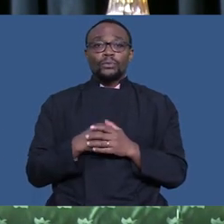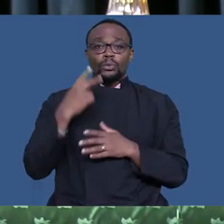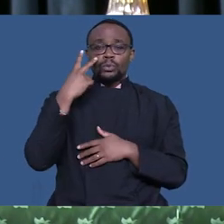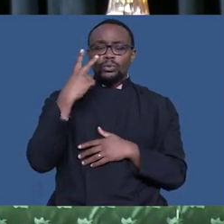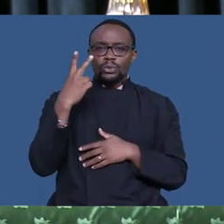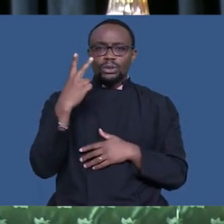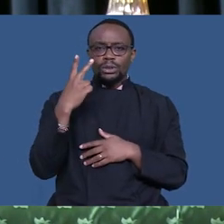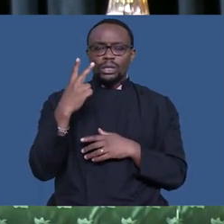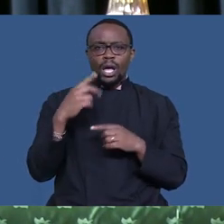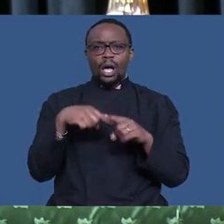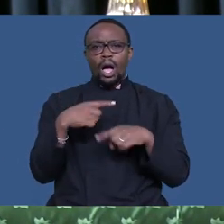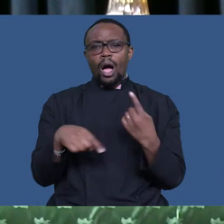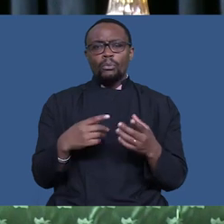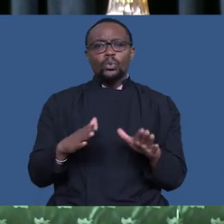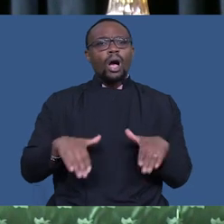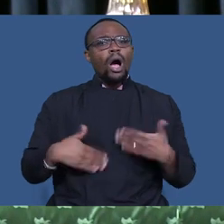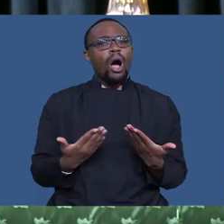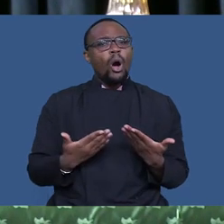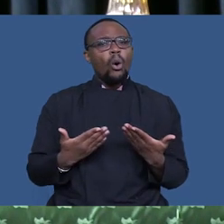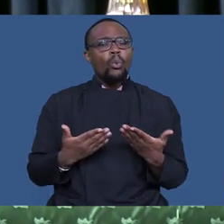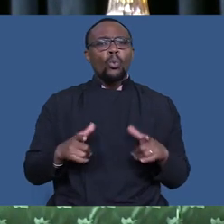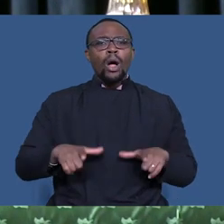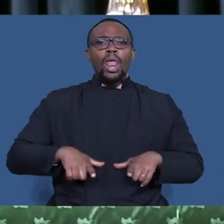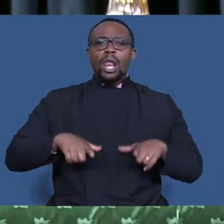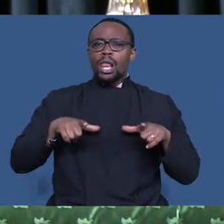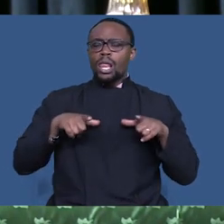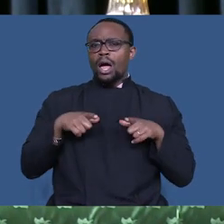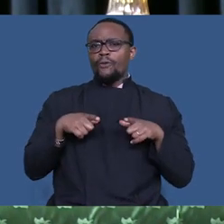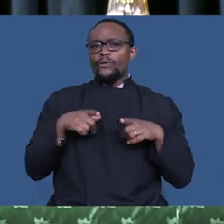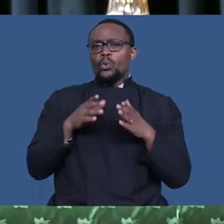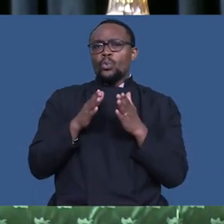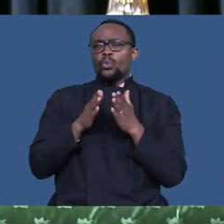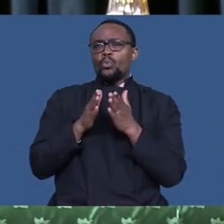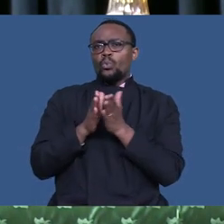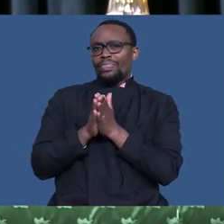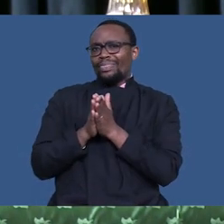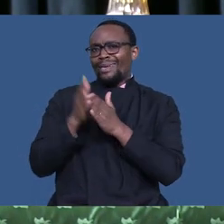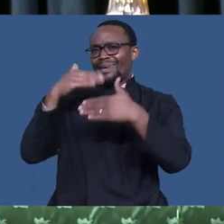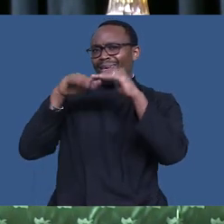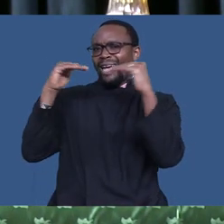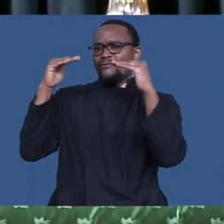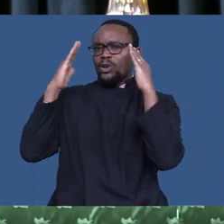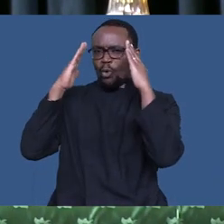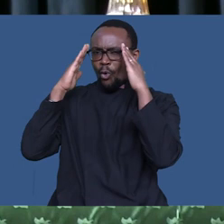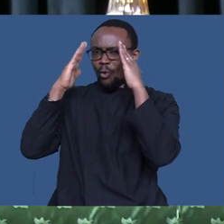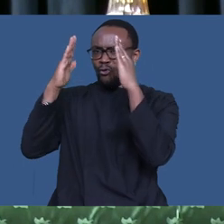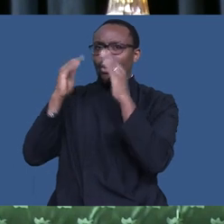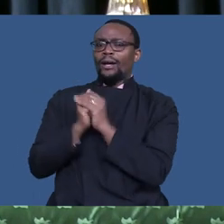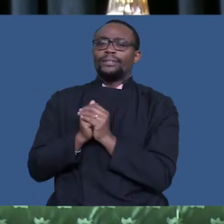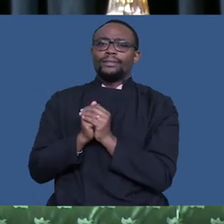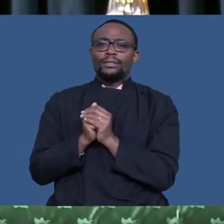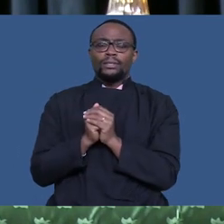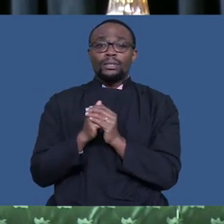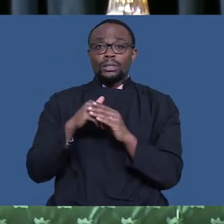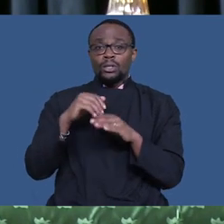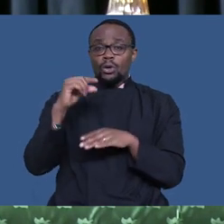consider living with a heavenly perspective. You're going to draw our reflections from